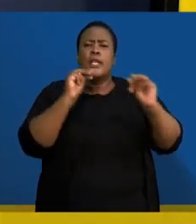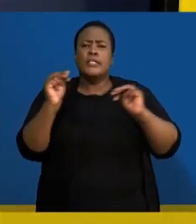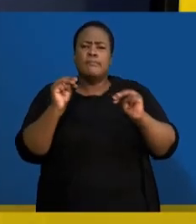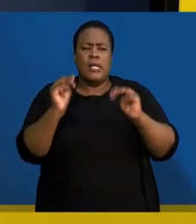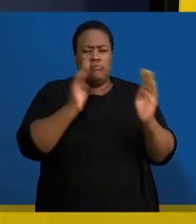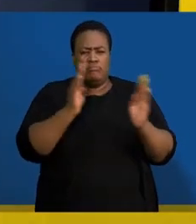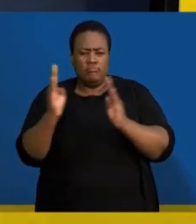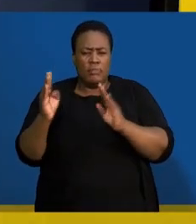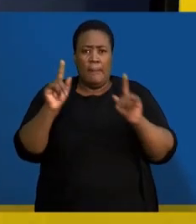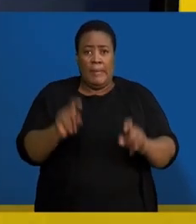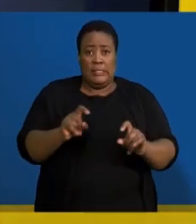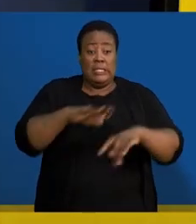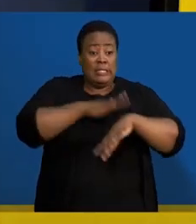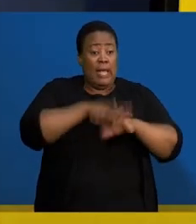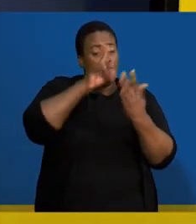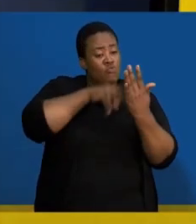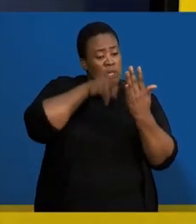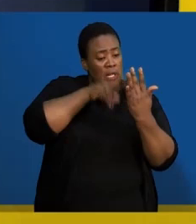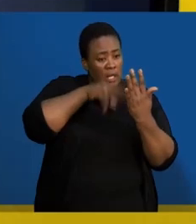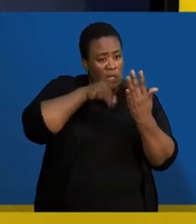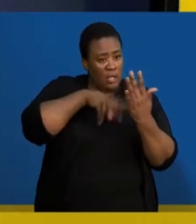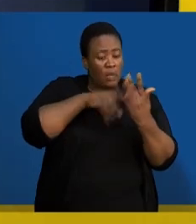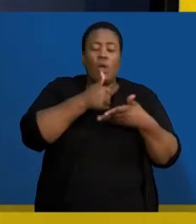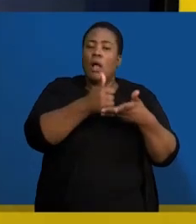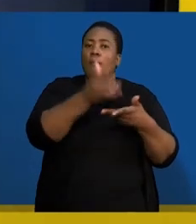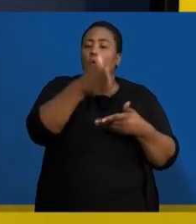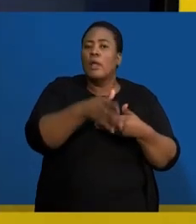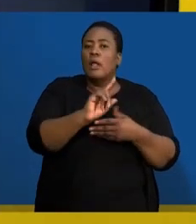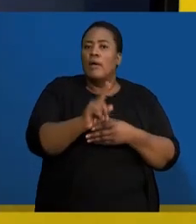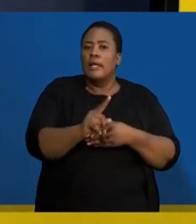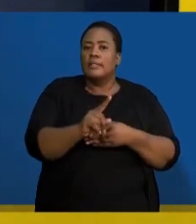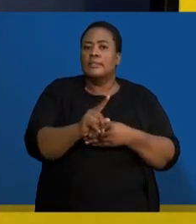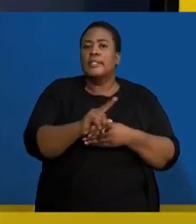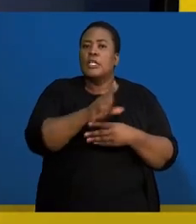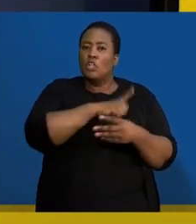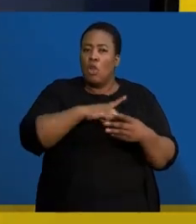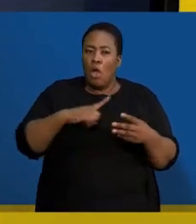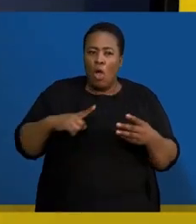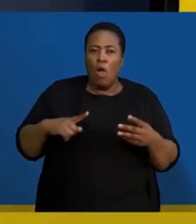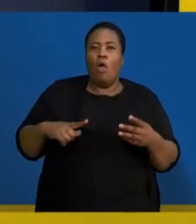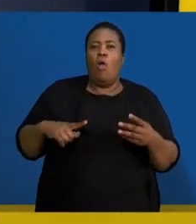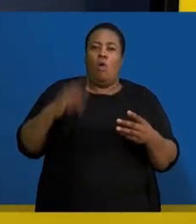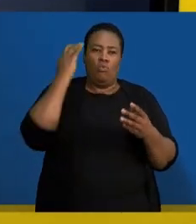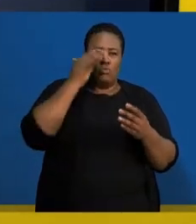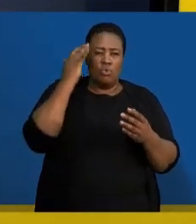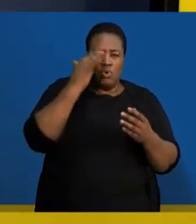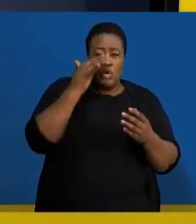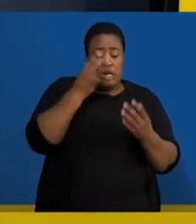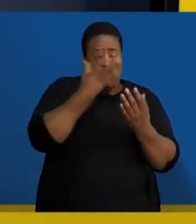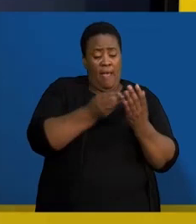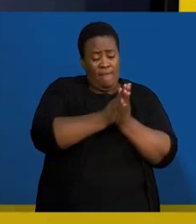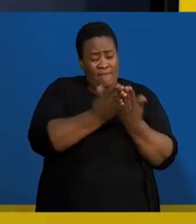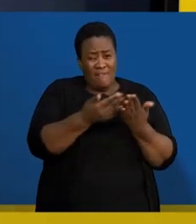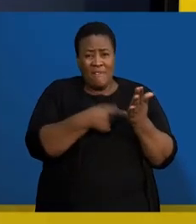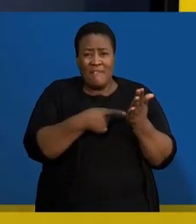that during your reading time, what will help you is reading all those long sources that are contained in your source